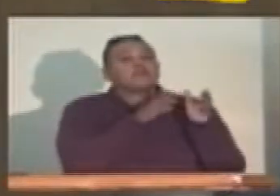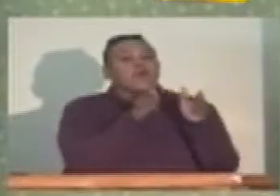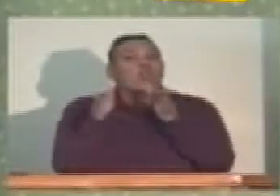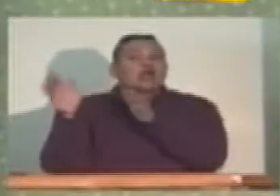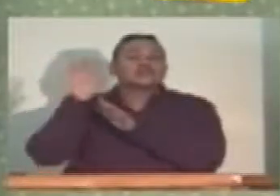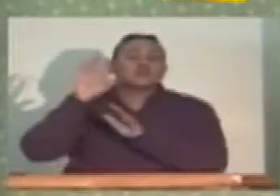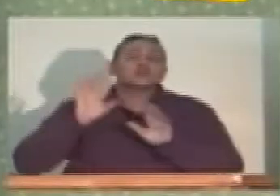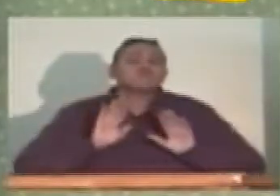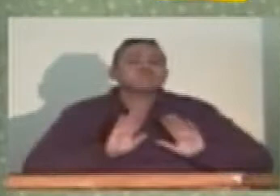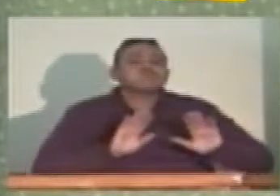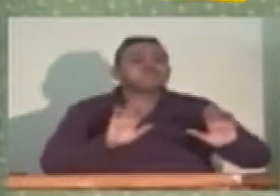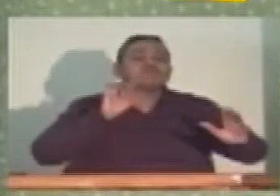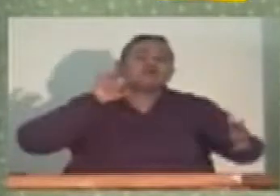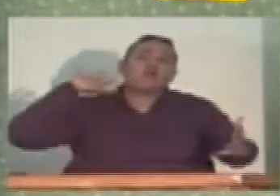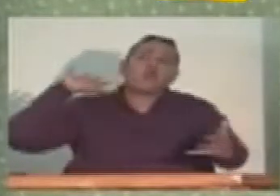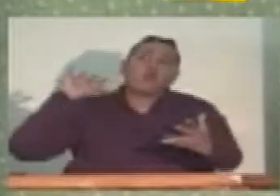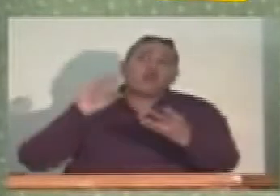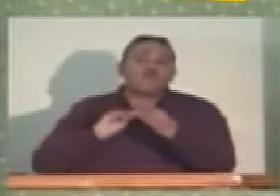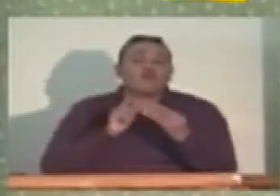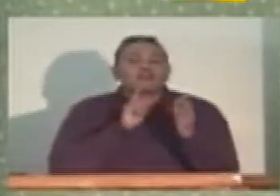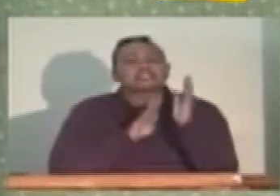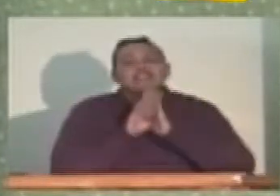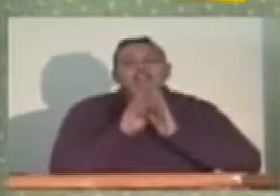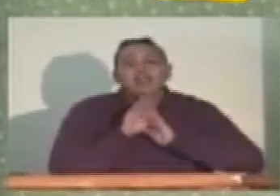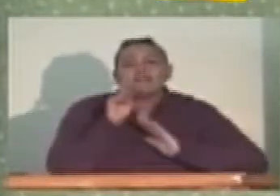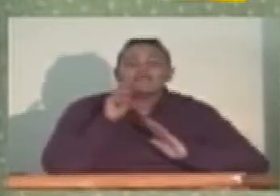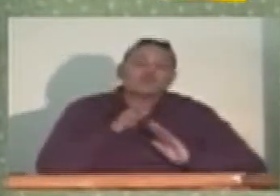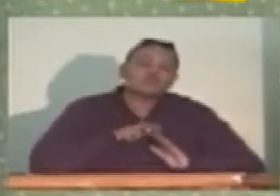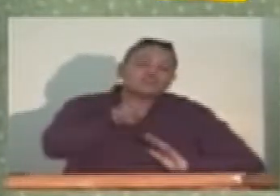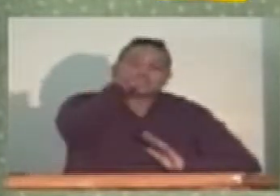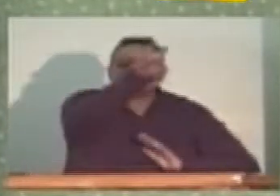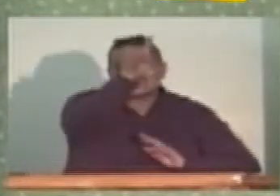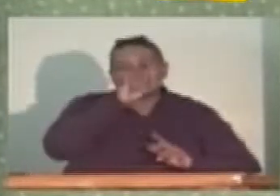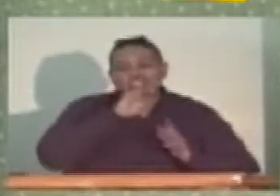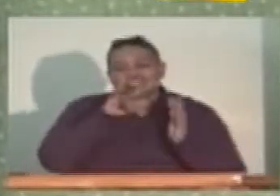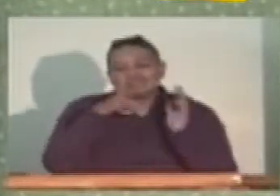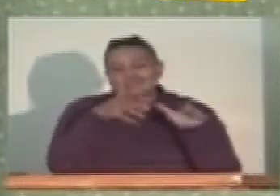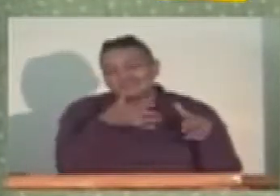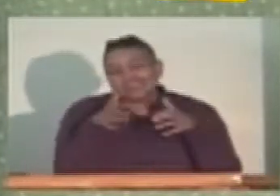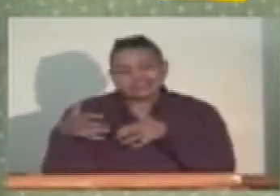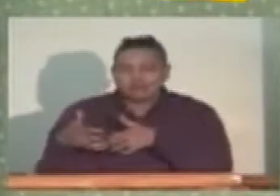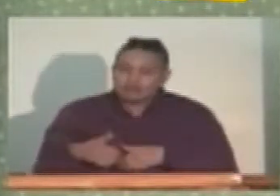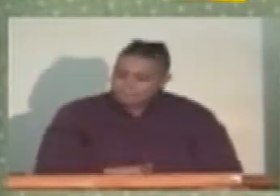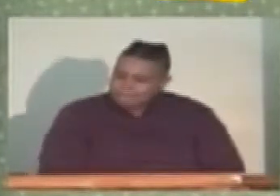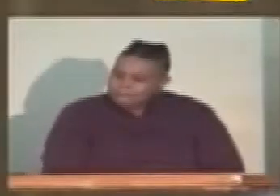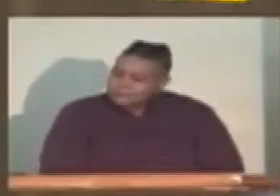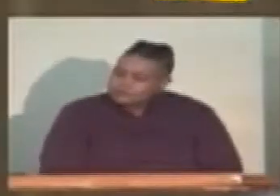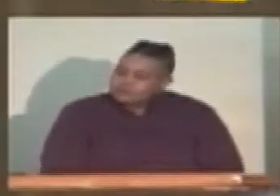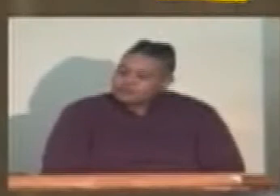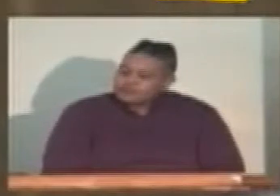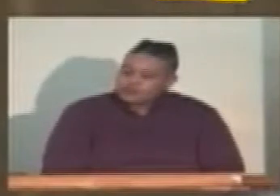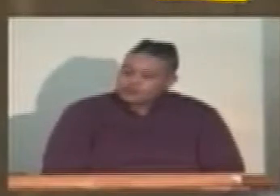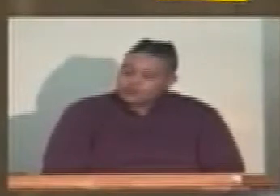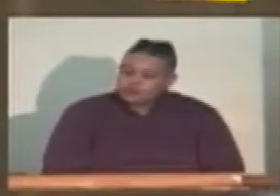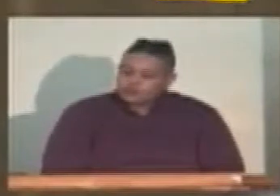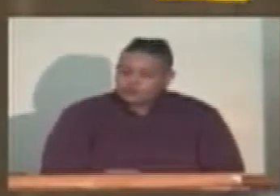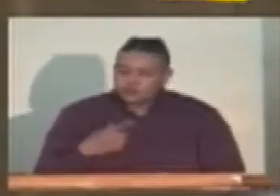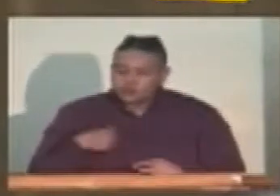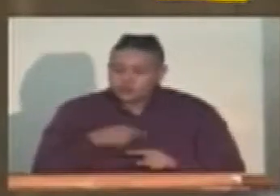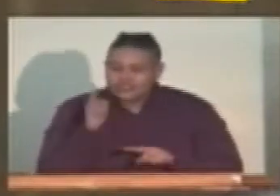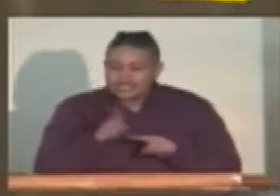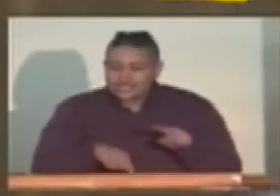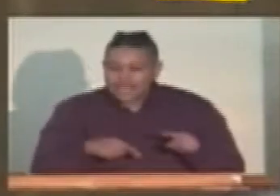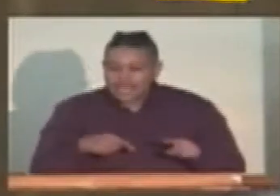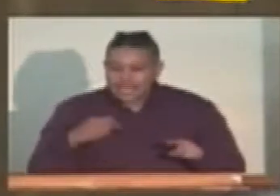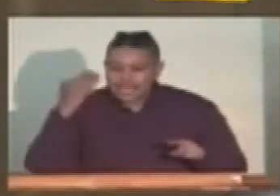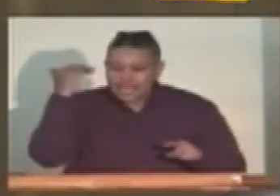which would drive the overall development of the transport sector. We can't expect to bring